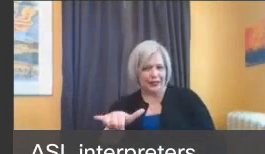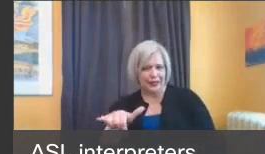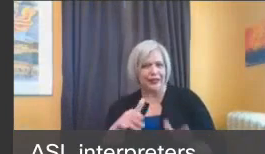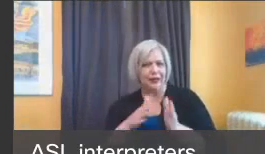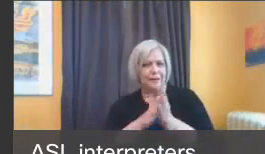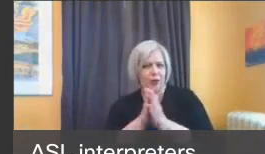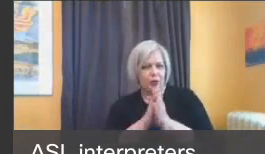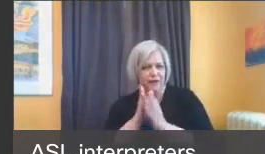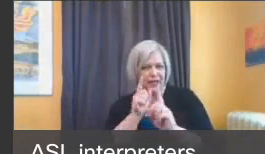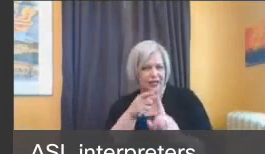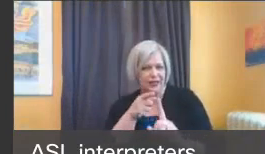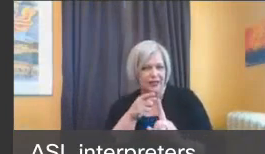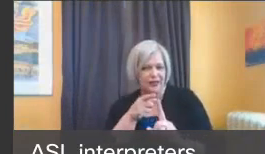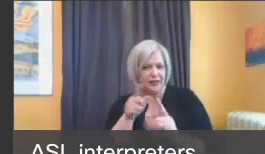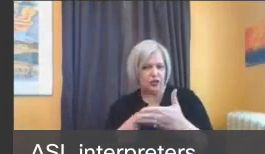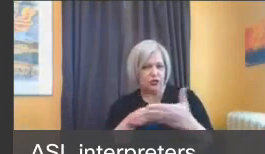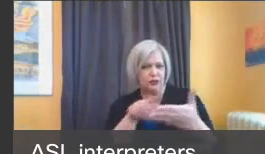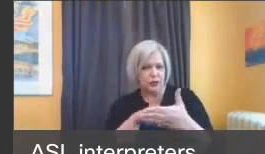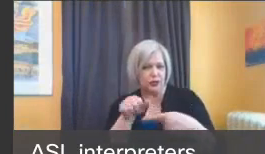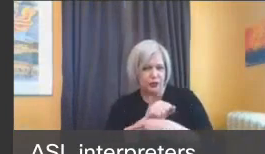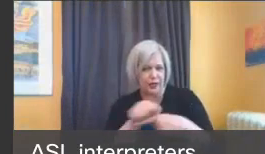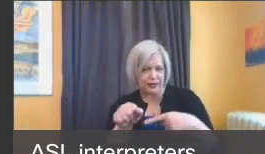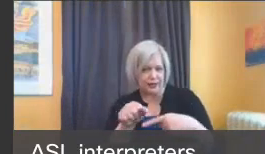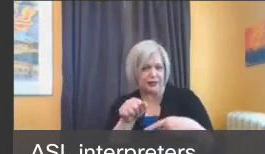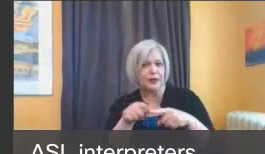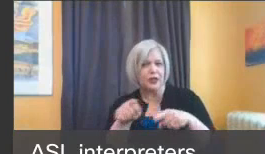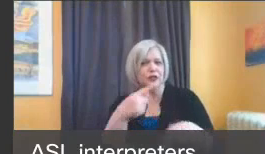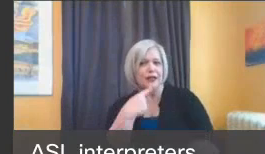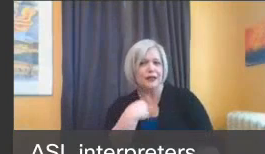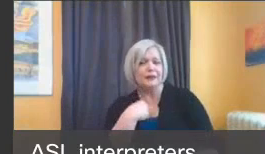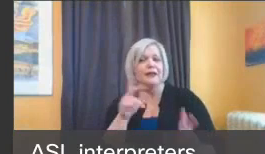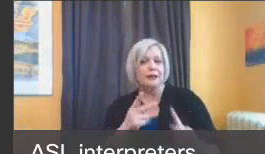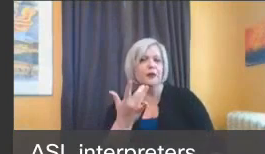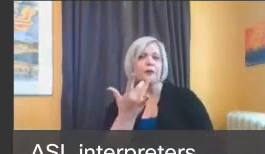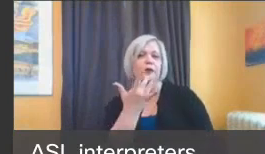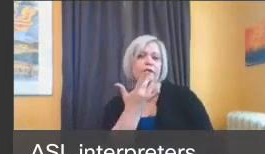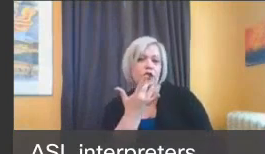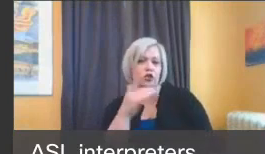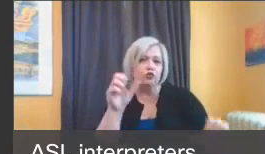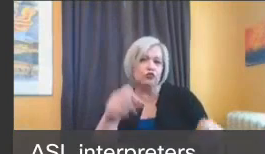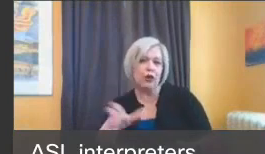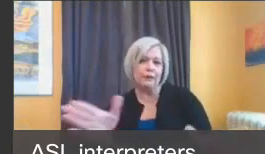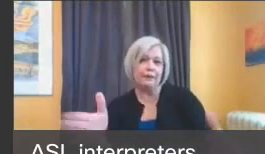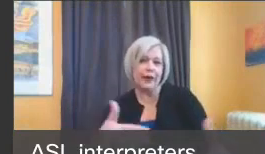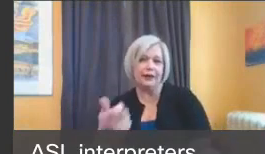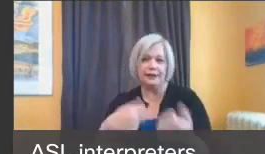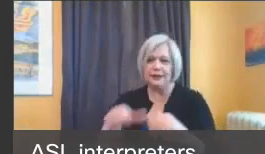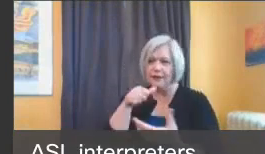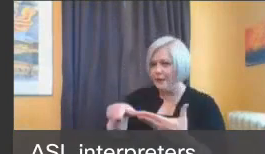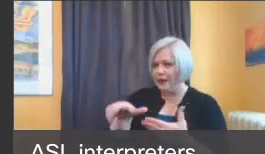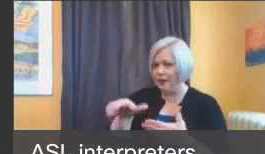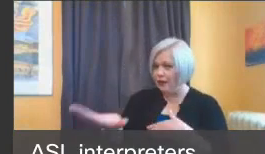practice. And you're telling me that the problem is that people would prefer to drop it in a drop box rather than a